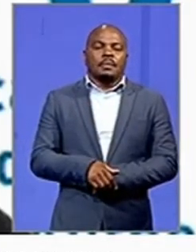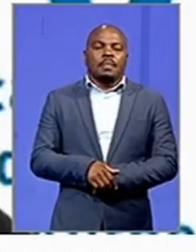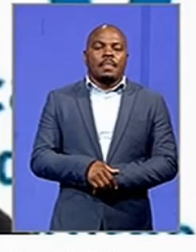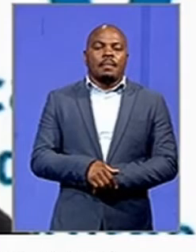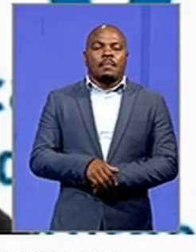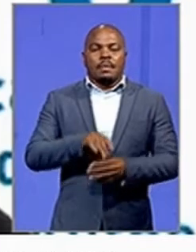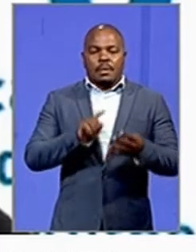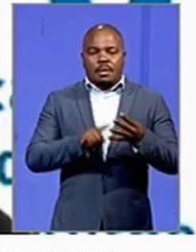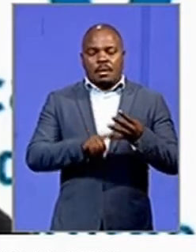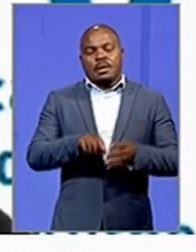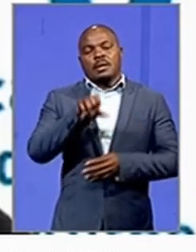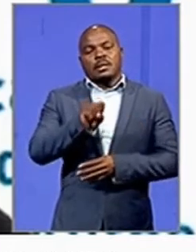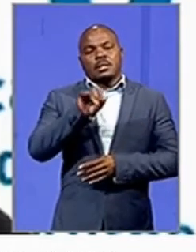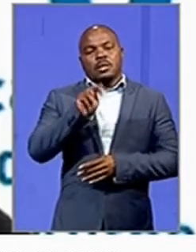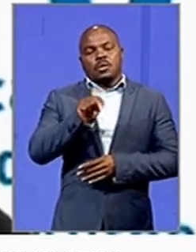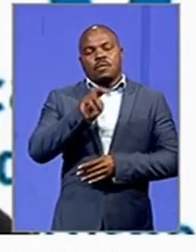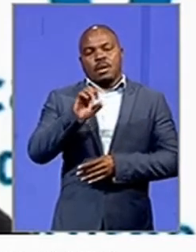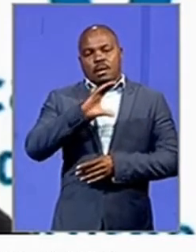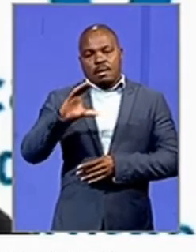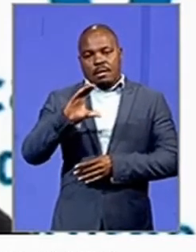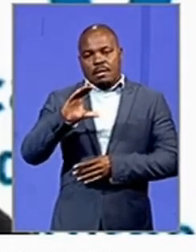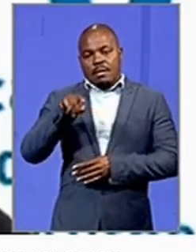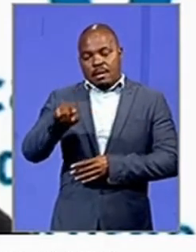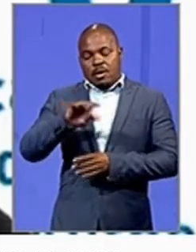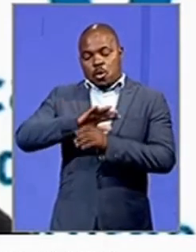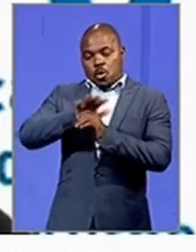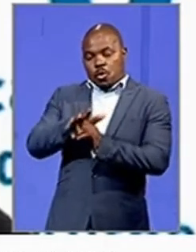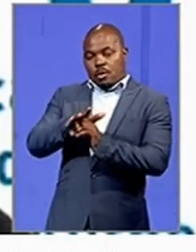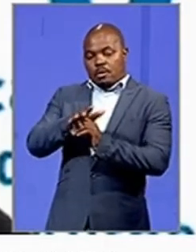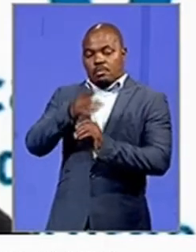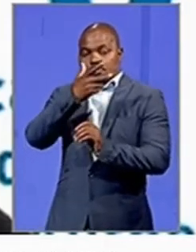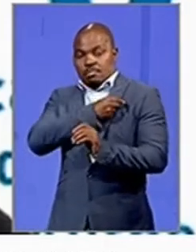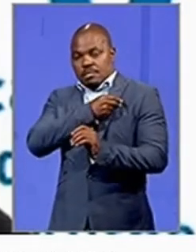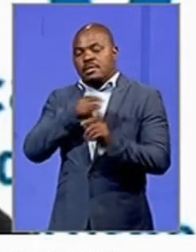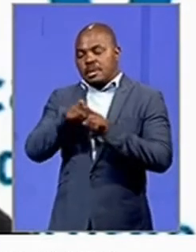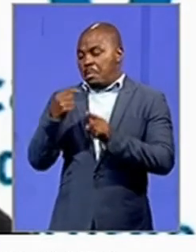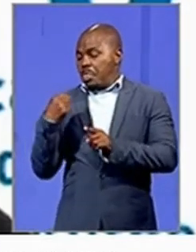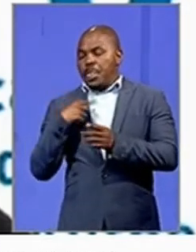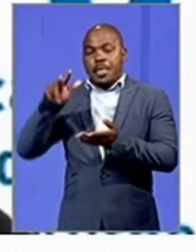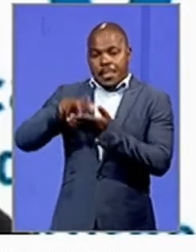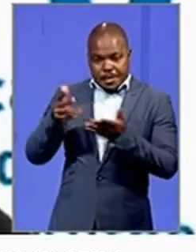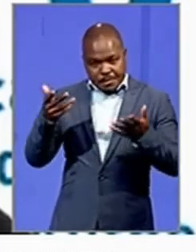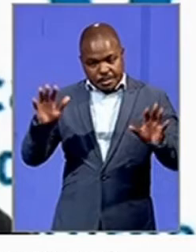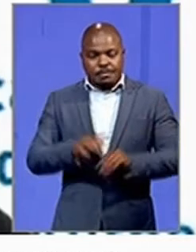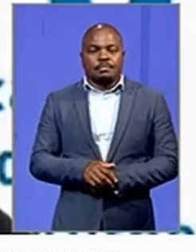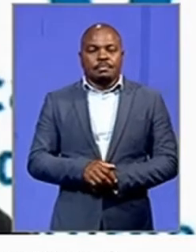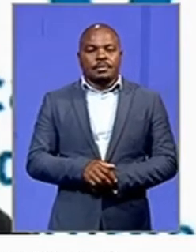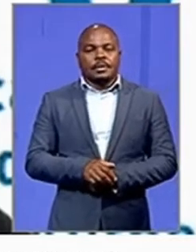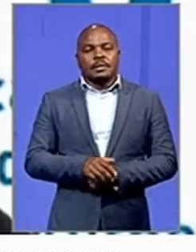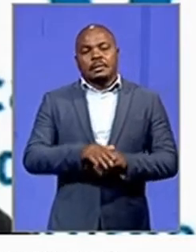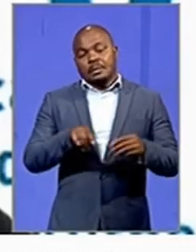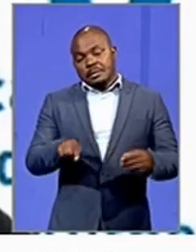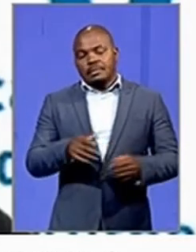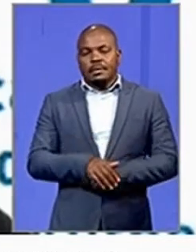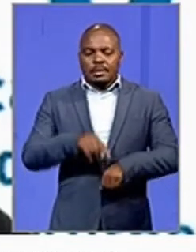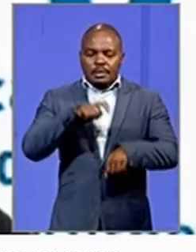have the Sinovac Coronavac vaccine that was recently authorized. Now, the time frame that it takes,